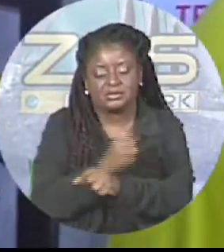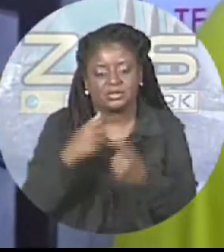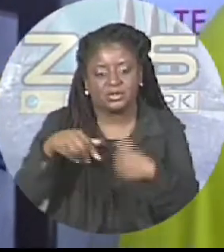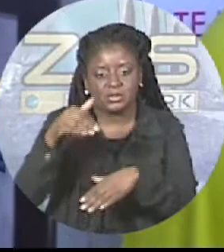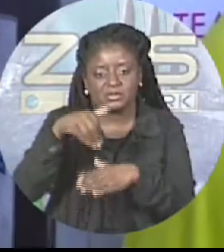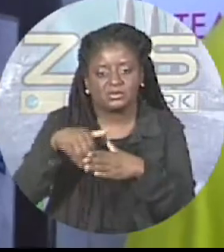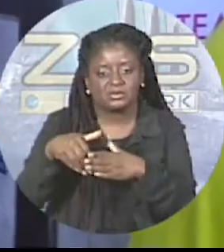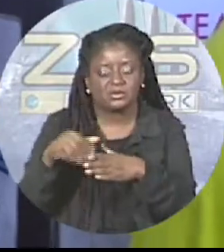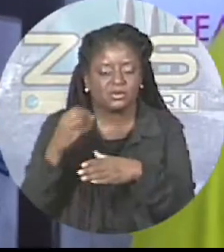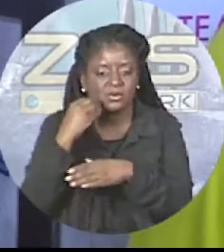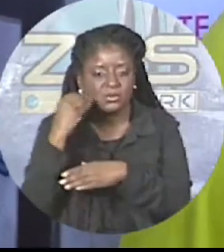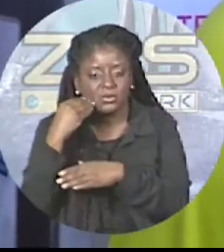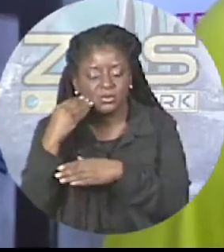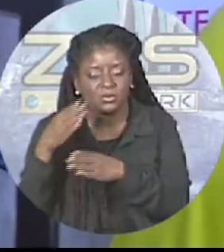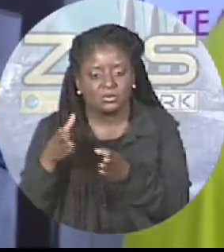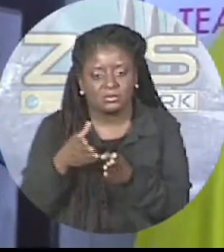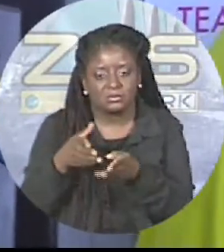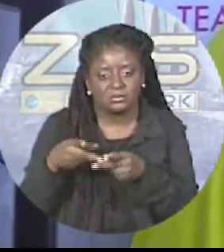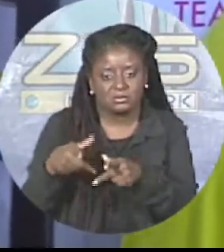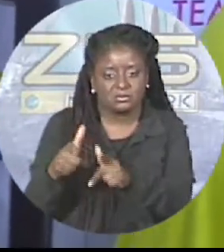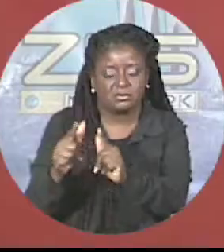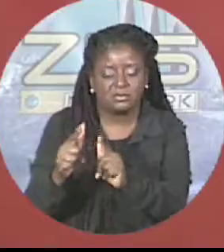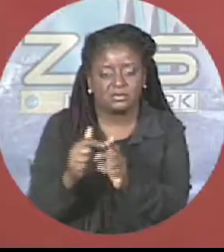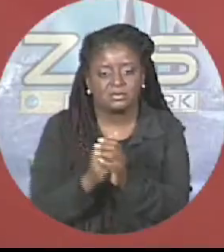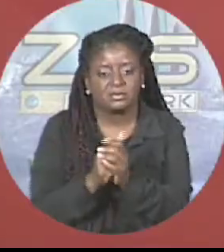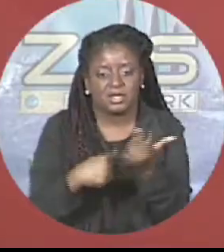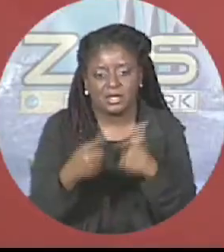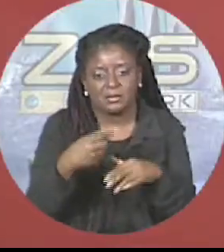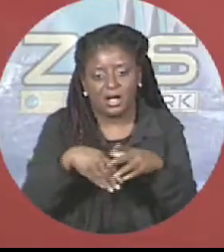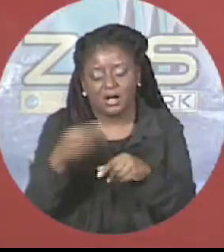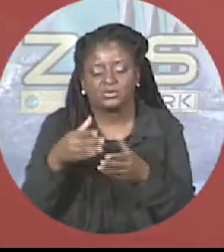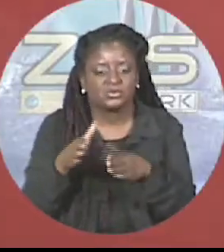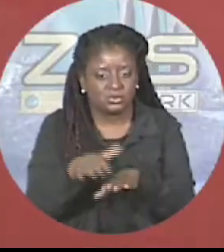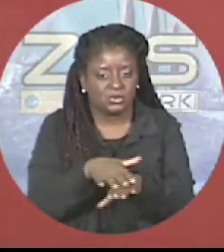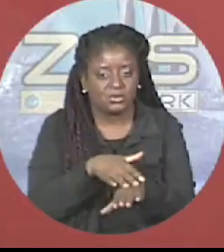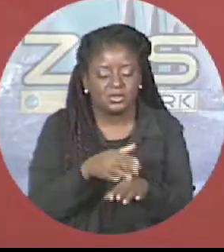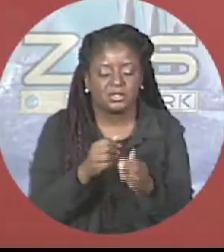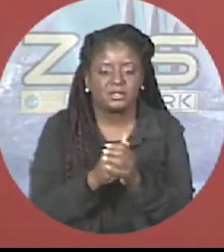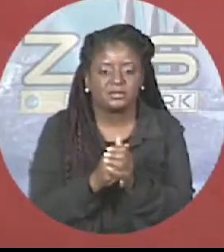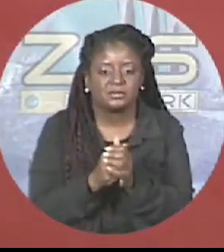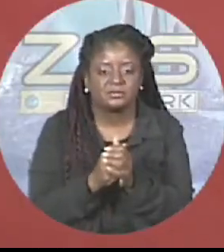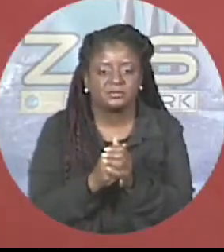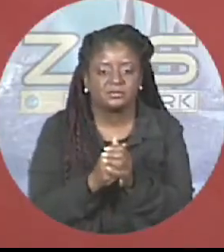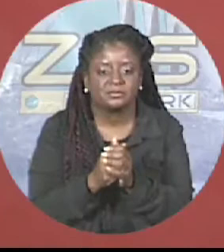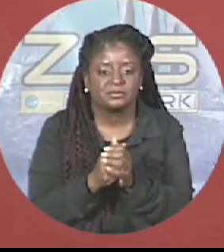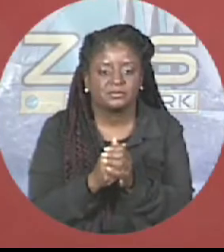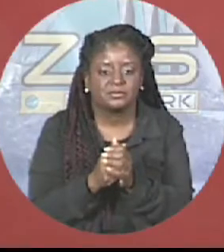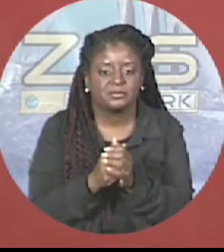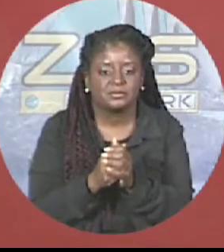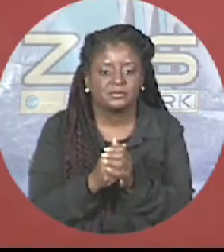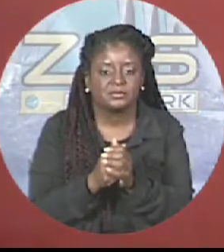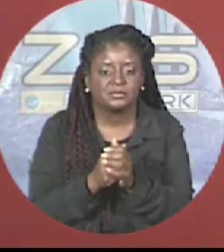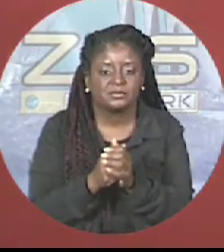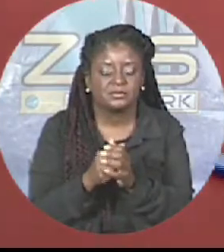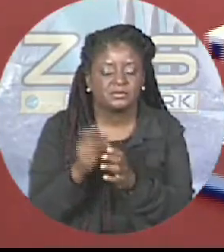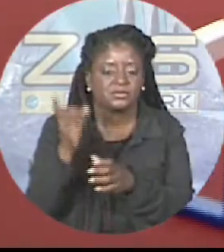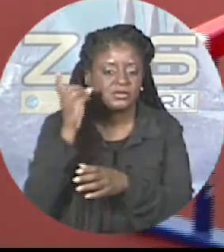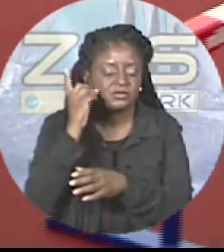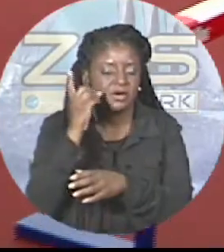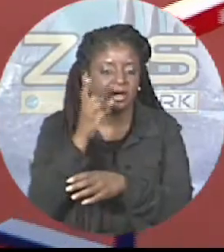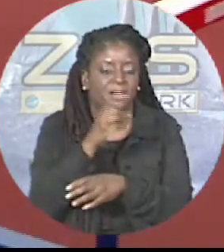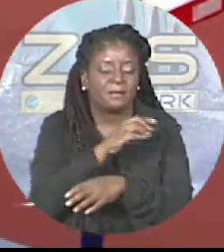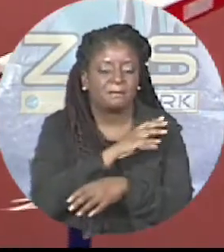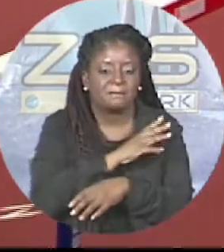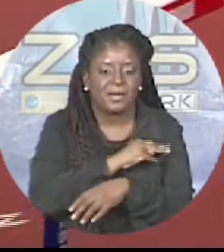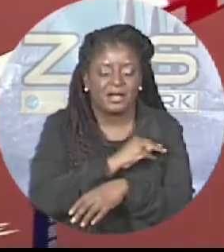there, so I just came home smoothly. Tamar Myers in her first major meet, and it showed. Scratch on her first